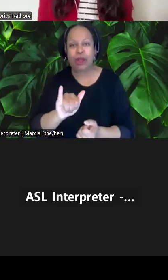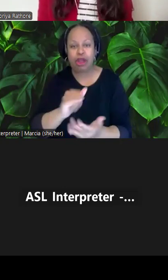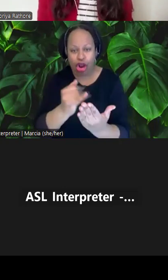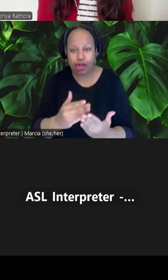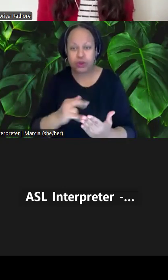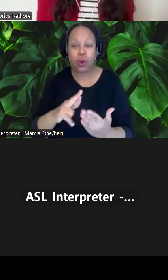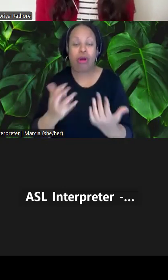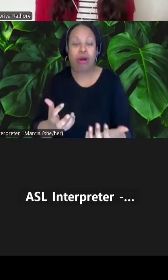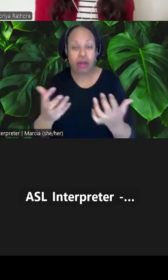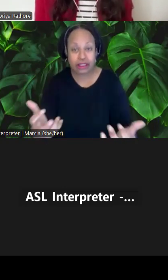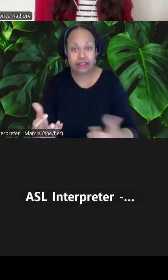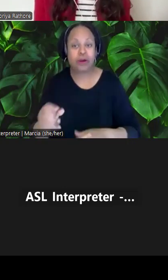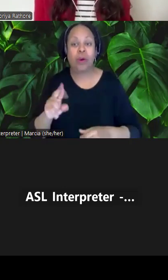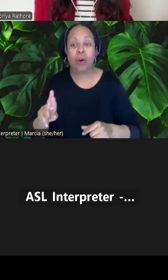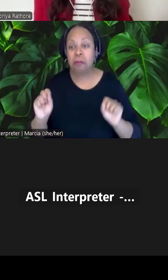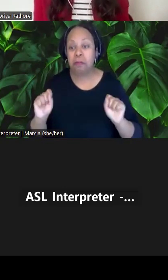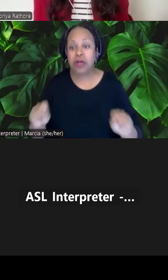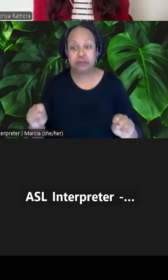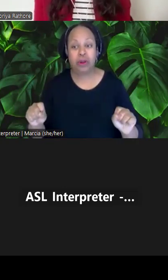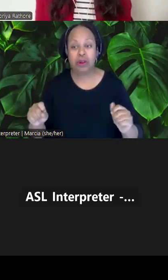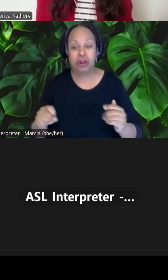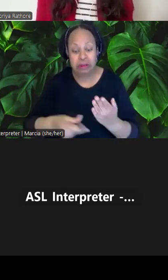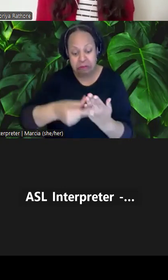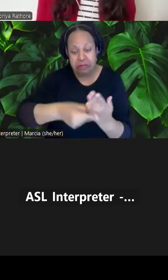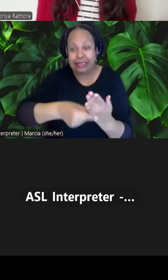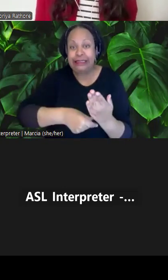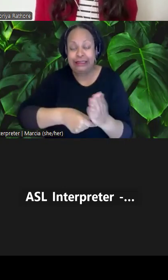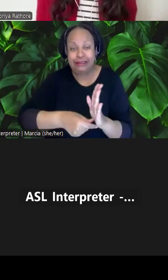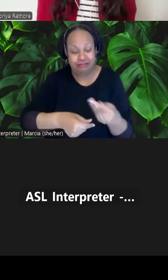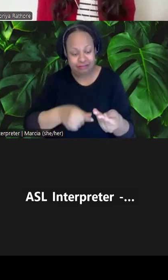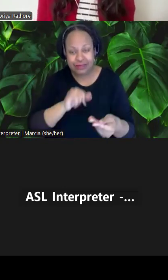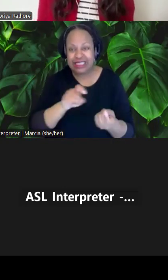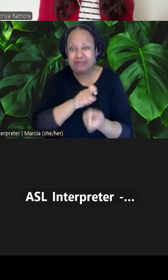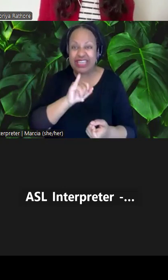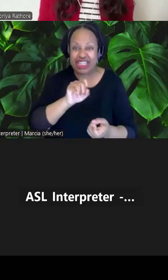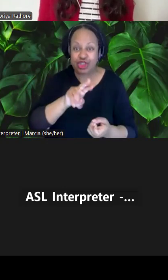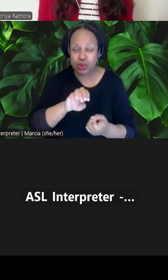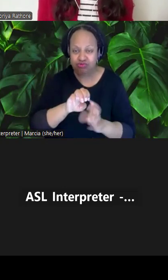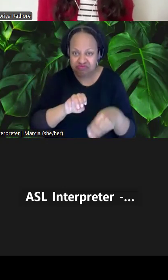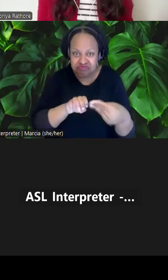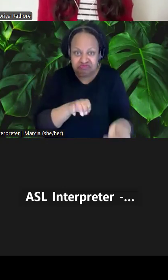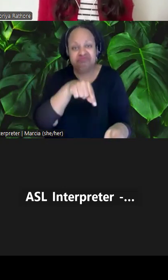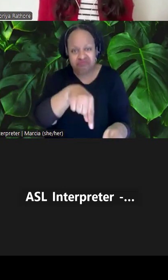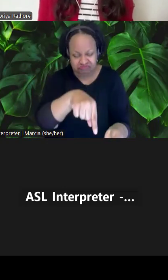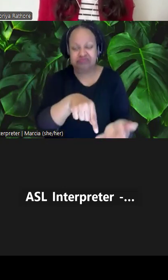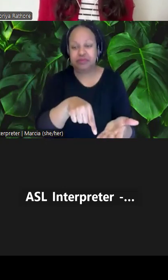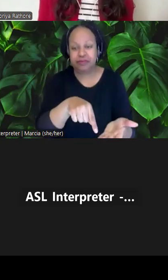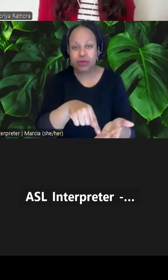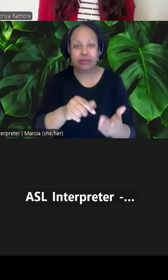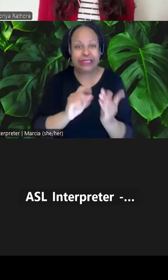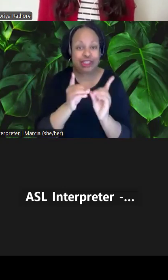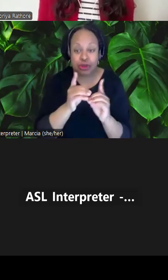or it can be an issue of a magazine. You are required to pay literary artists as part of your